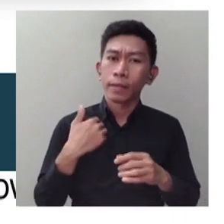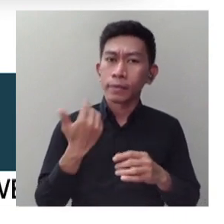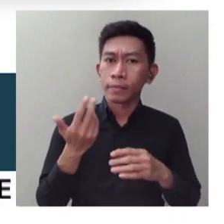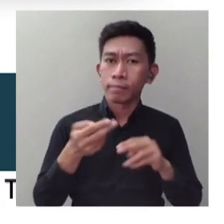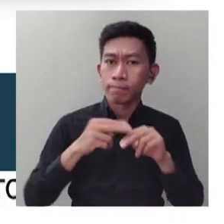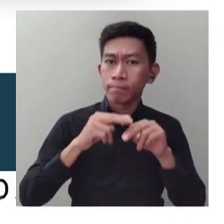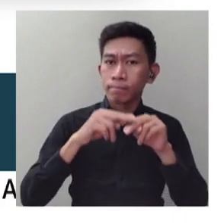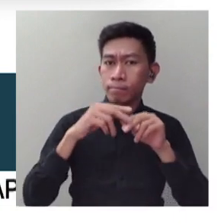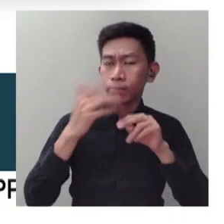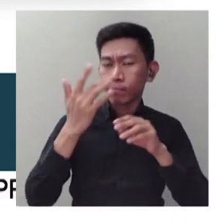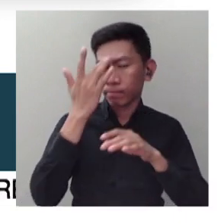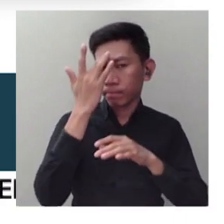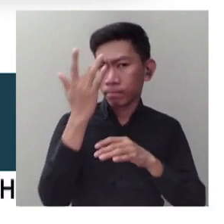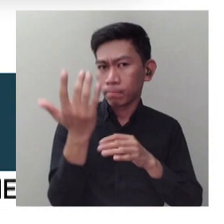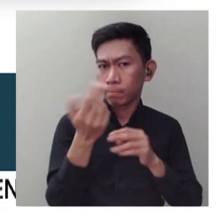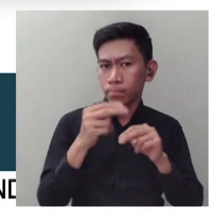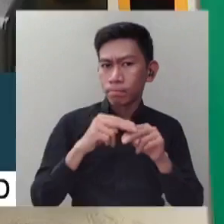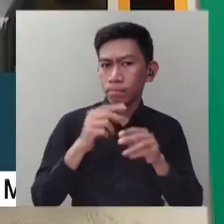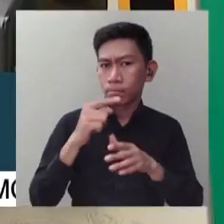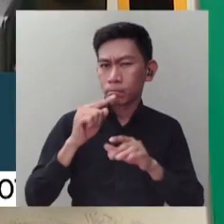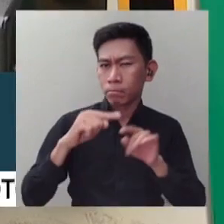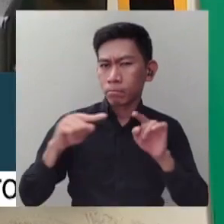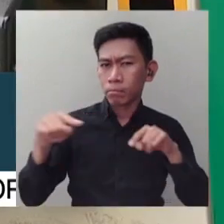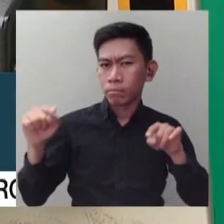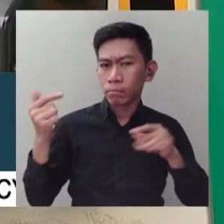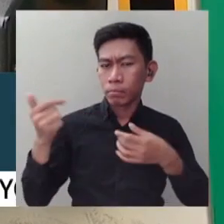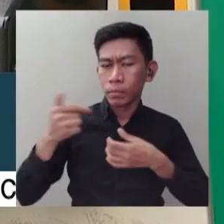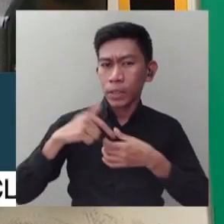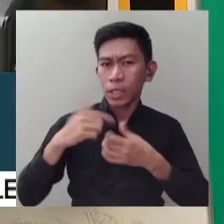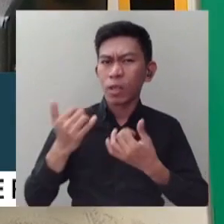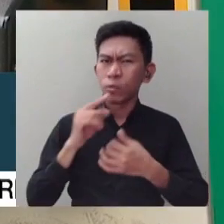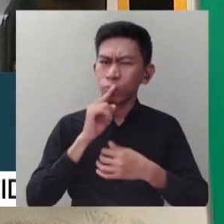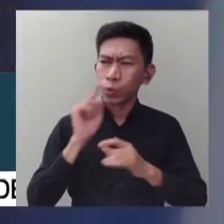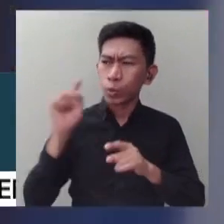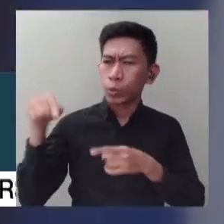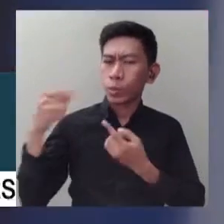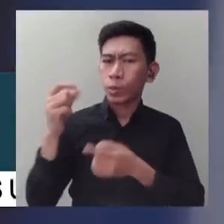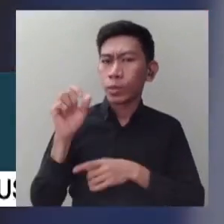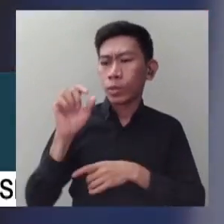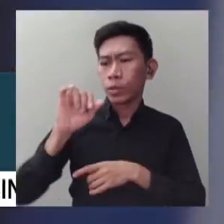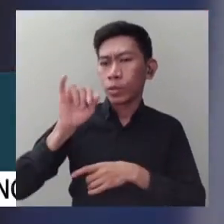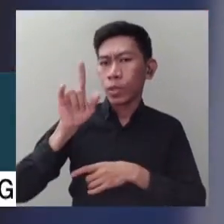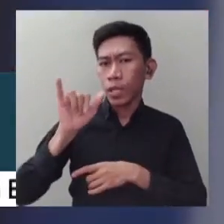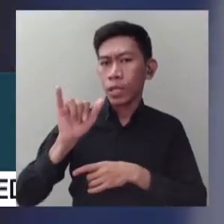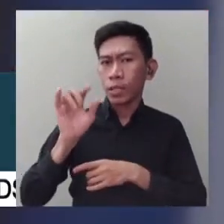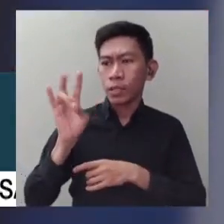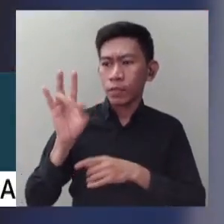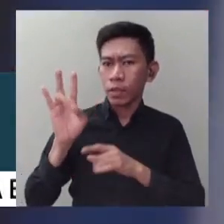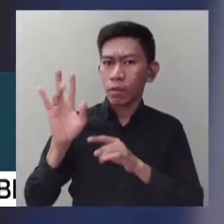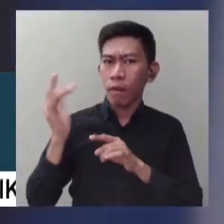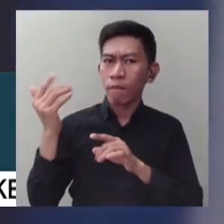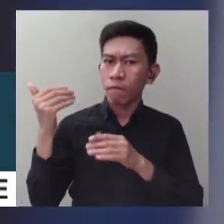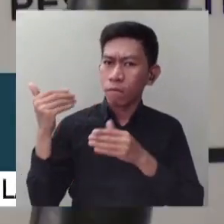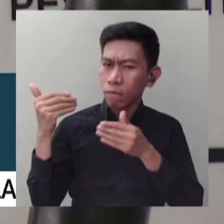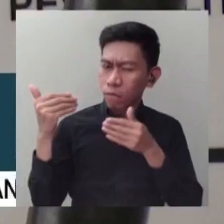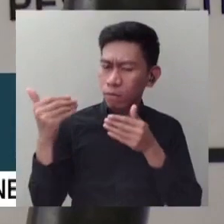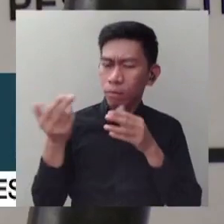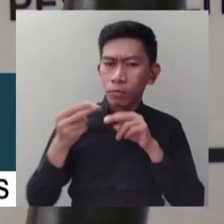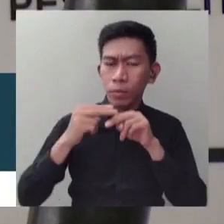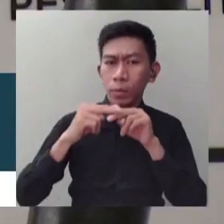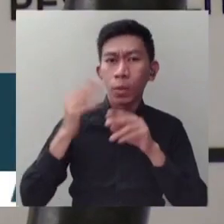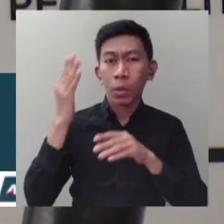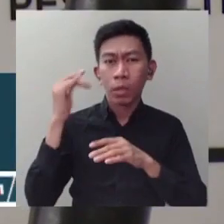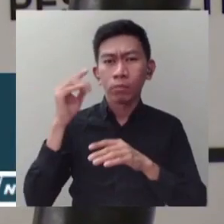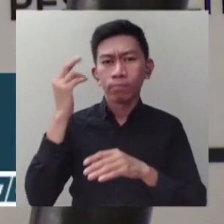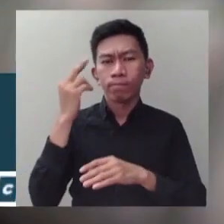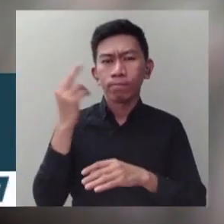hike per liter. Fuel prices have been on the rise since July 17. Industry players cited Saudi Arabia's oil production cut